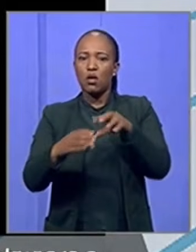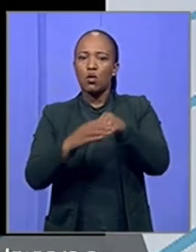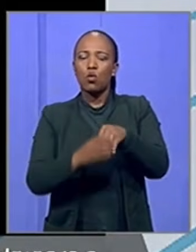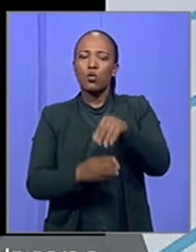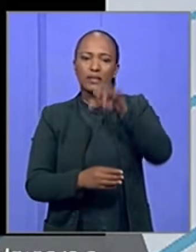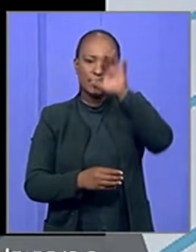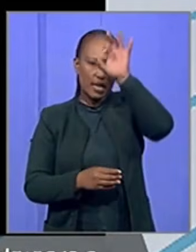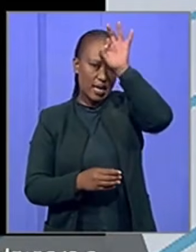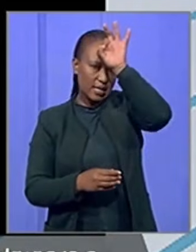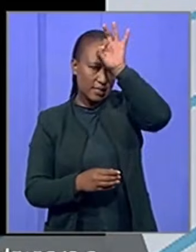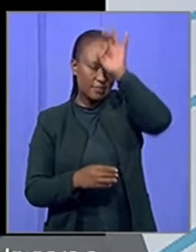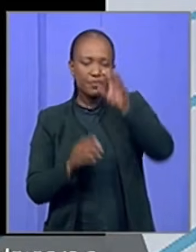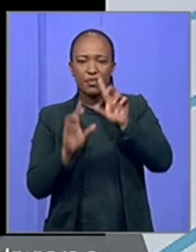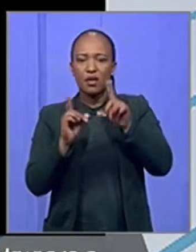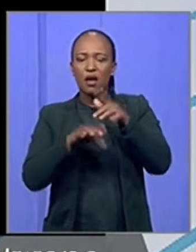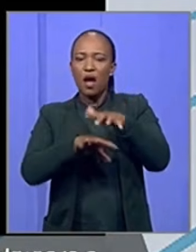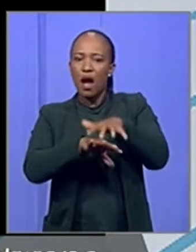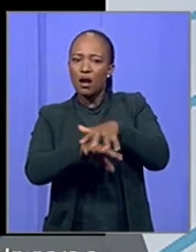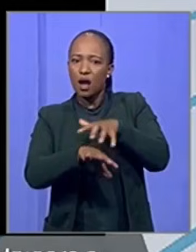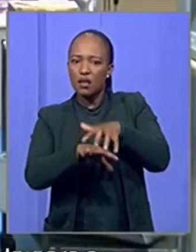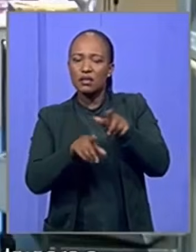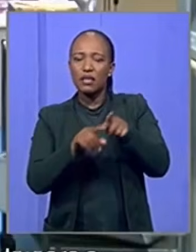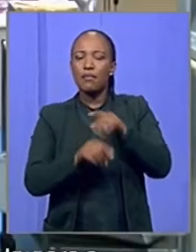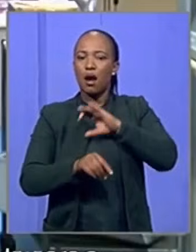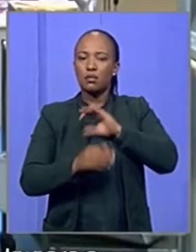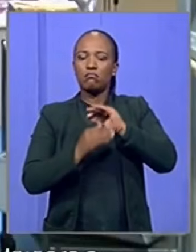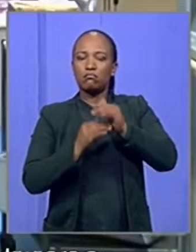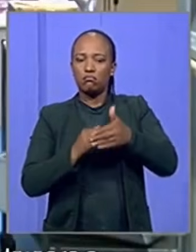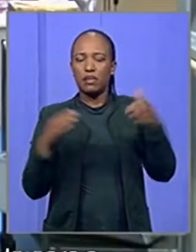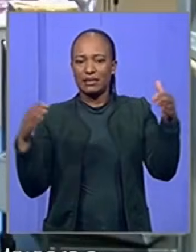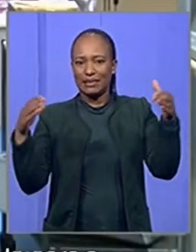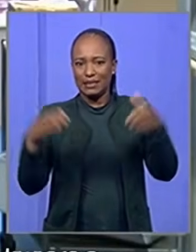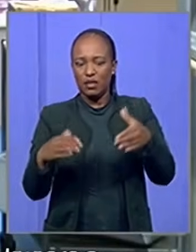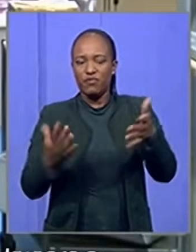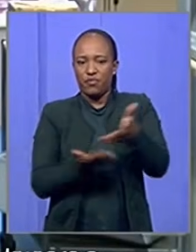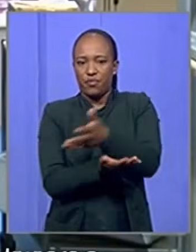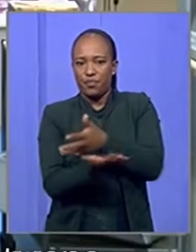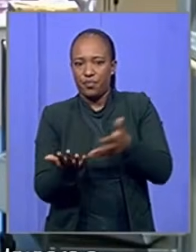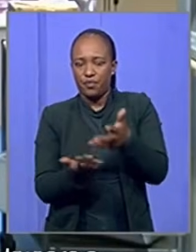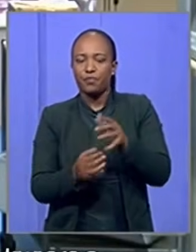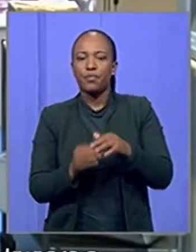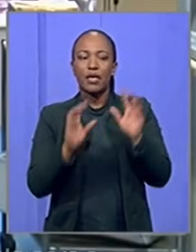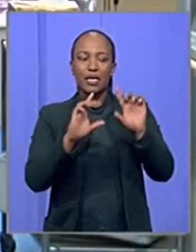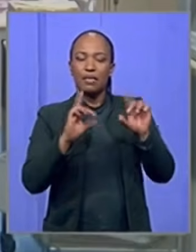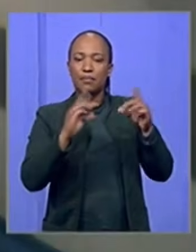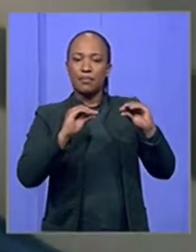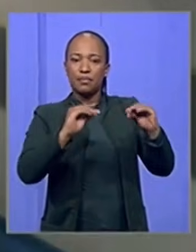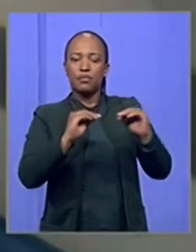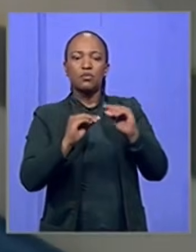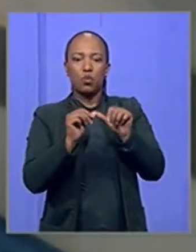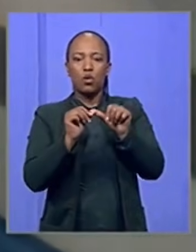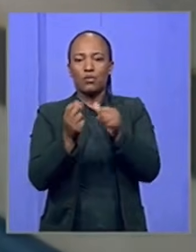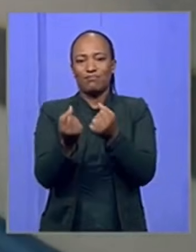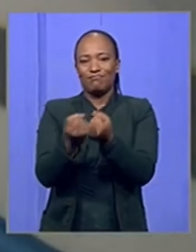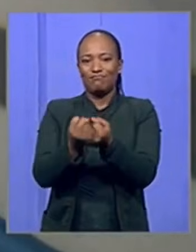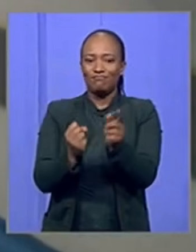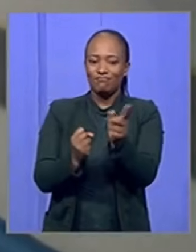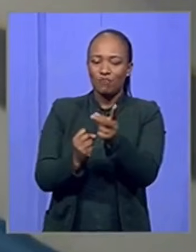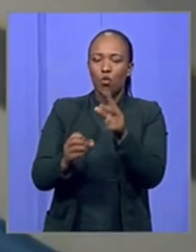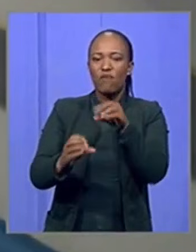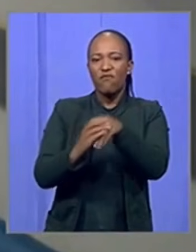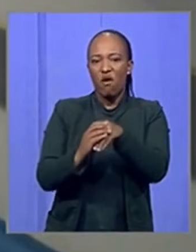NRCS, Agriculture and Consumer Protection. Lefapha le re le tlo tswela pele ho fana ka tshehetso e hlokehang ho bao ba amehileng